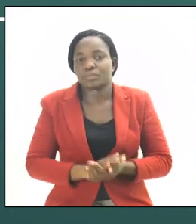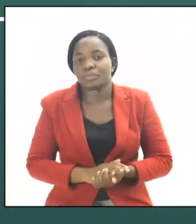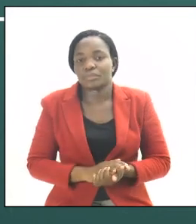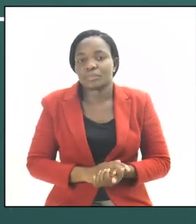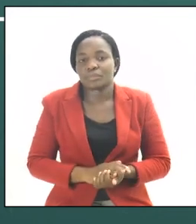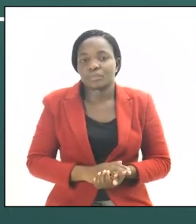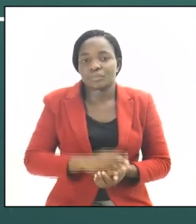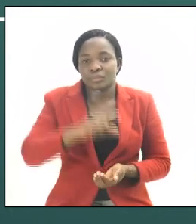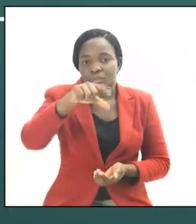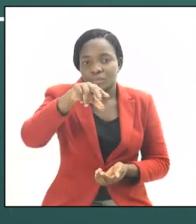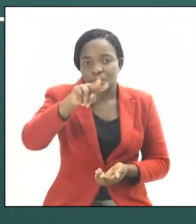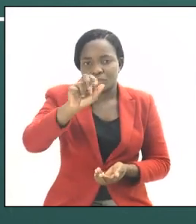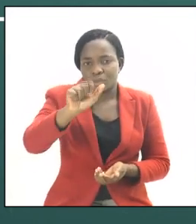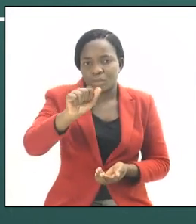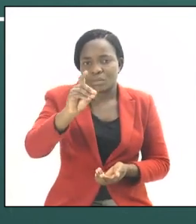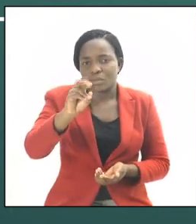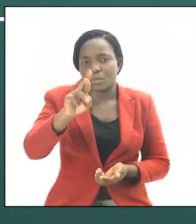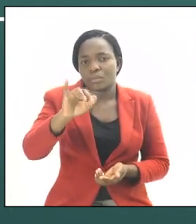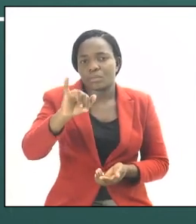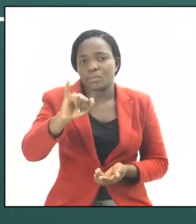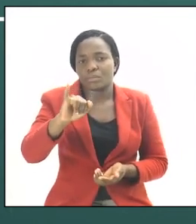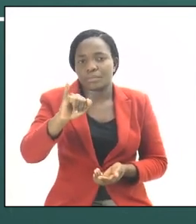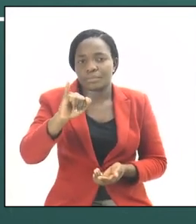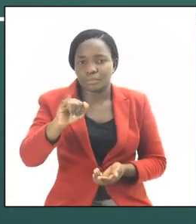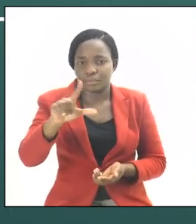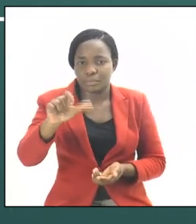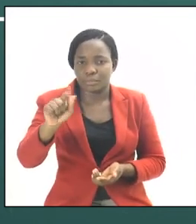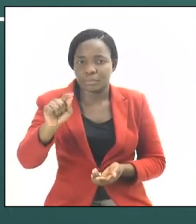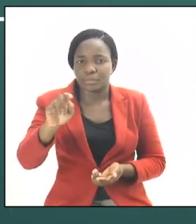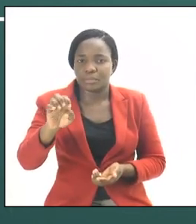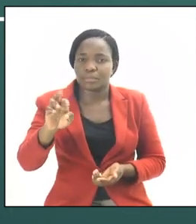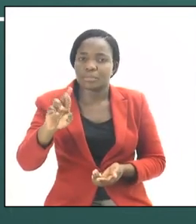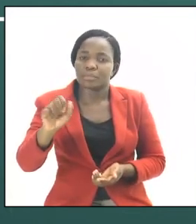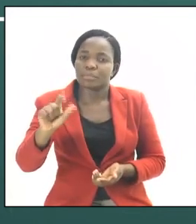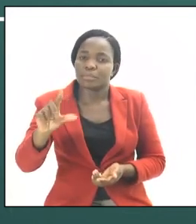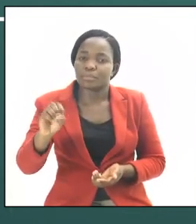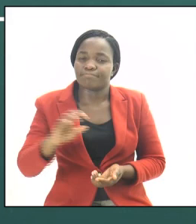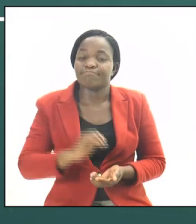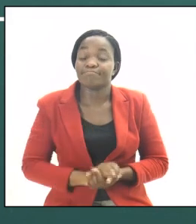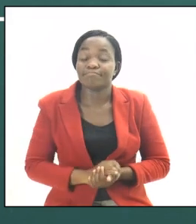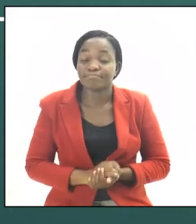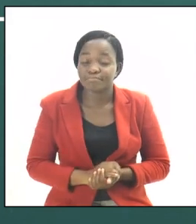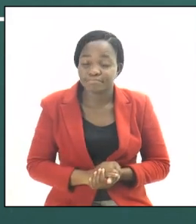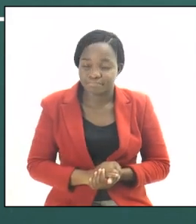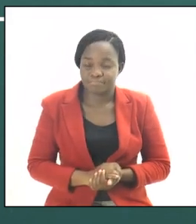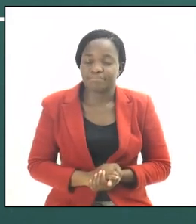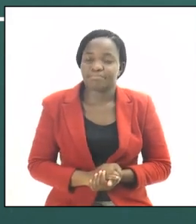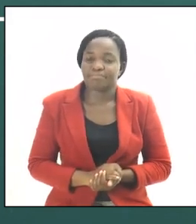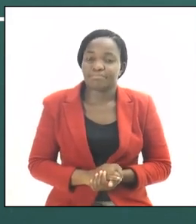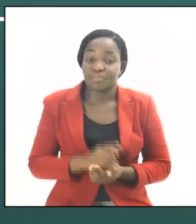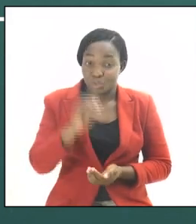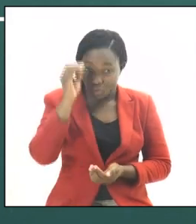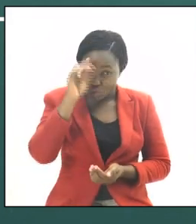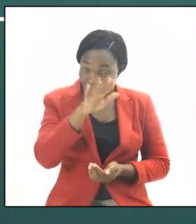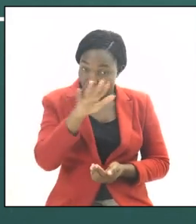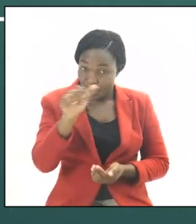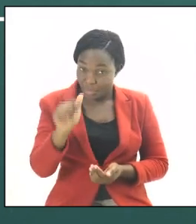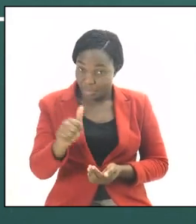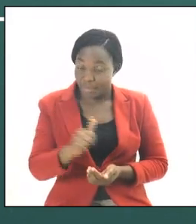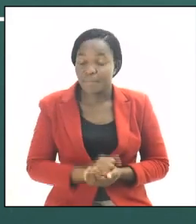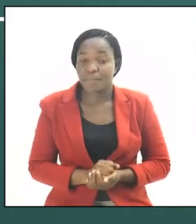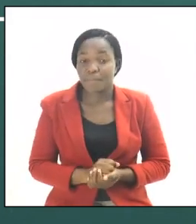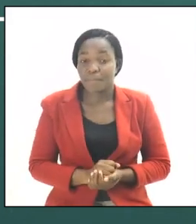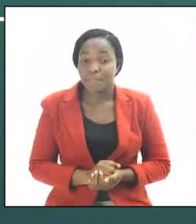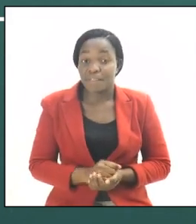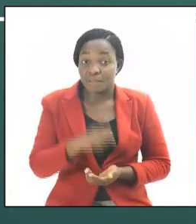is quadrilaterals. By now, you will know how to spell that quite well, don't you?